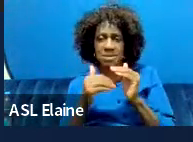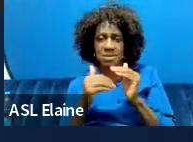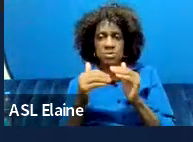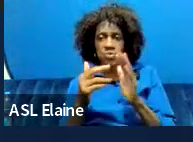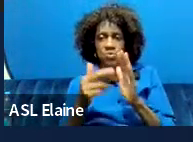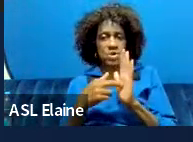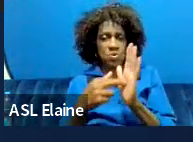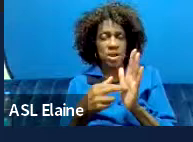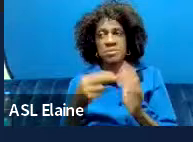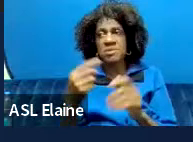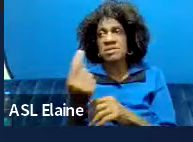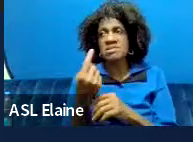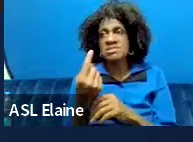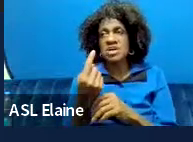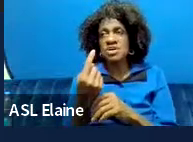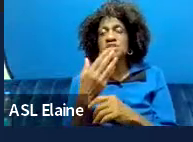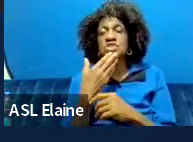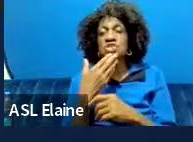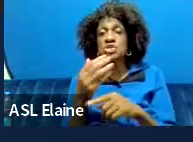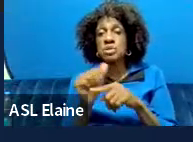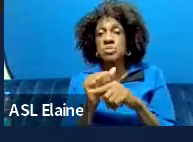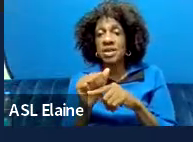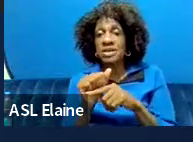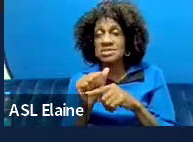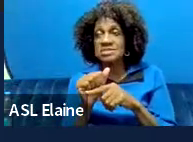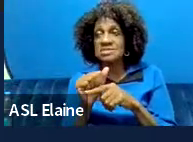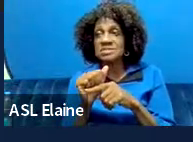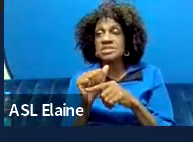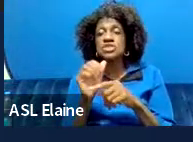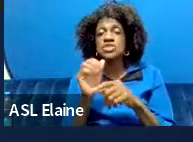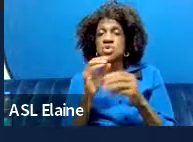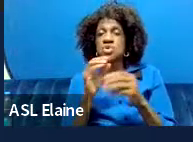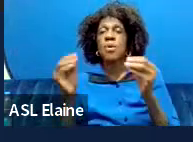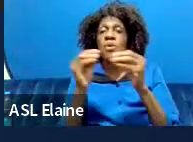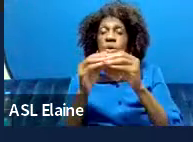requirements. It's always good practice to